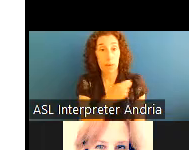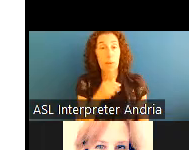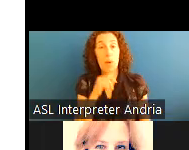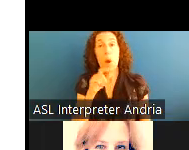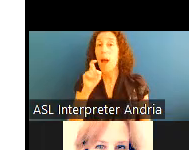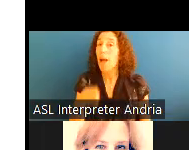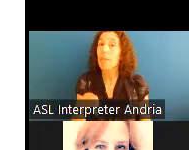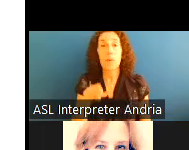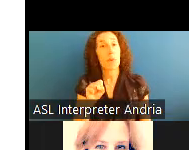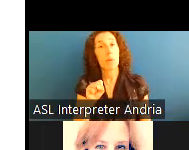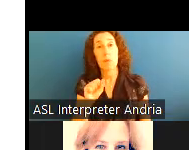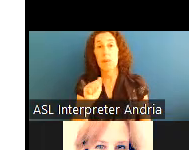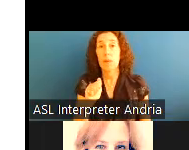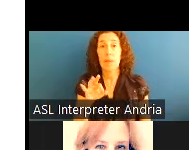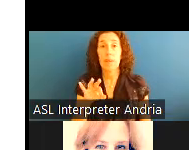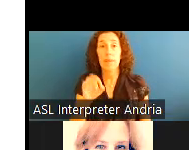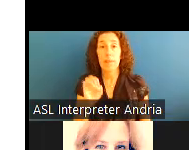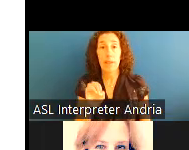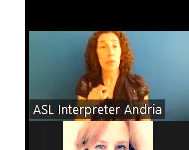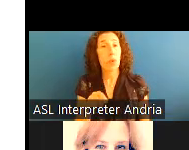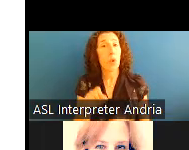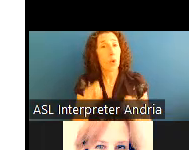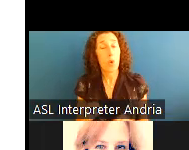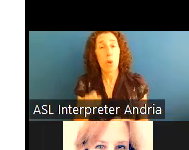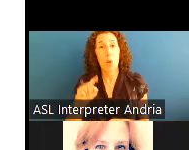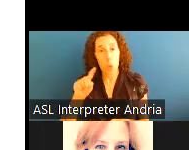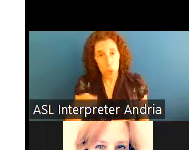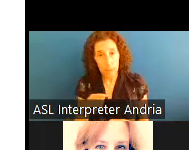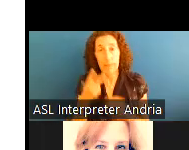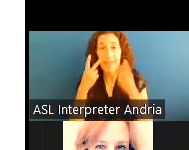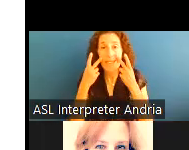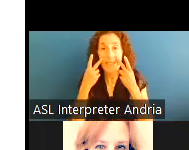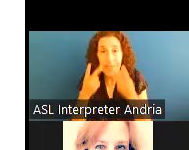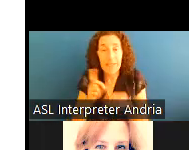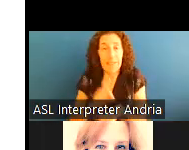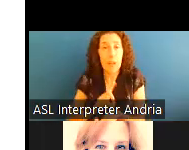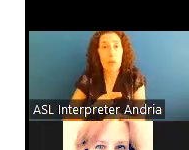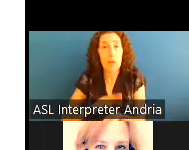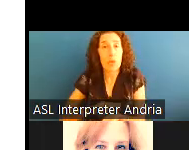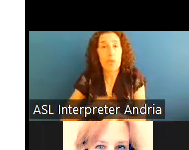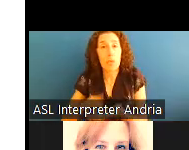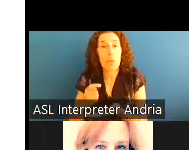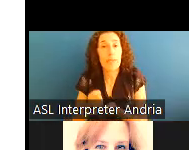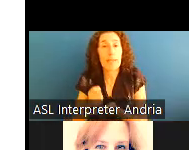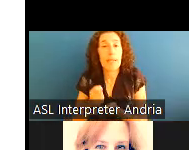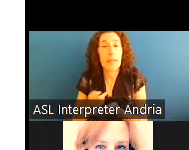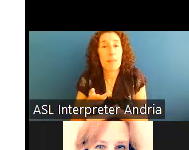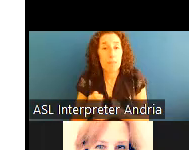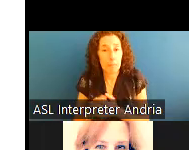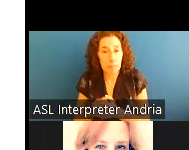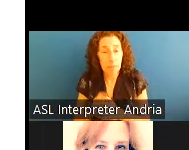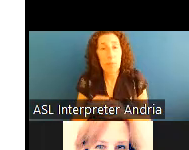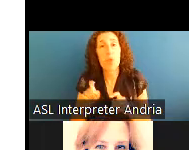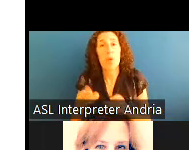treatment. If they choose not to receive a SAFE, advocate presence should still be offered. Child